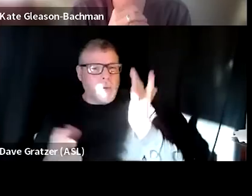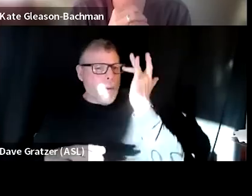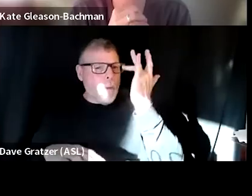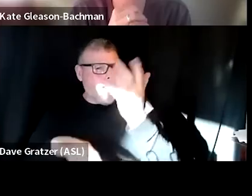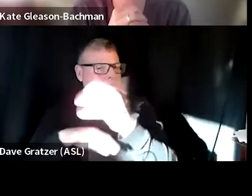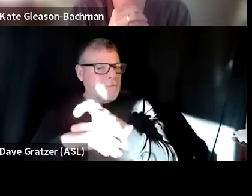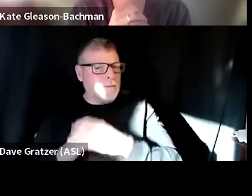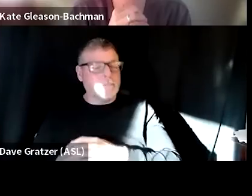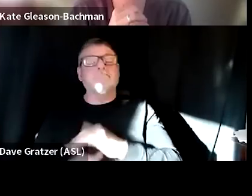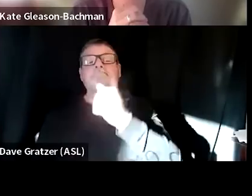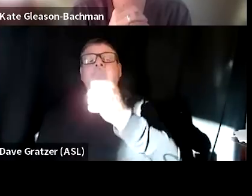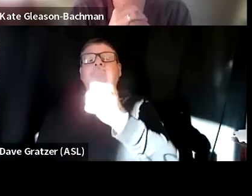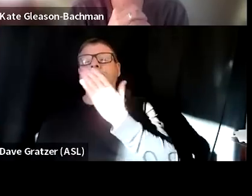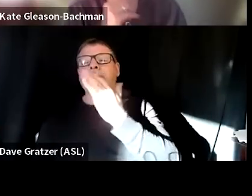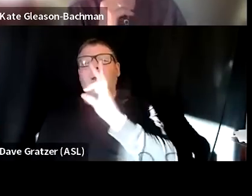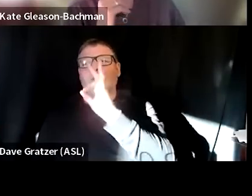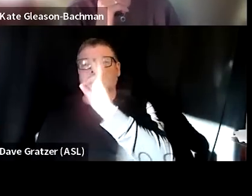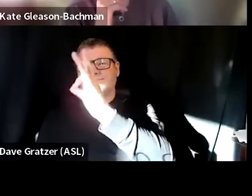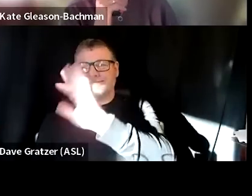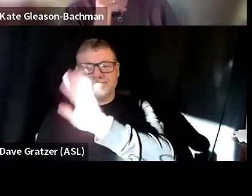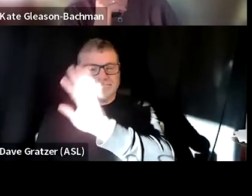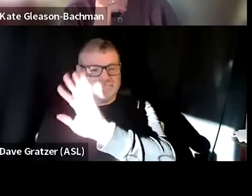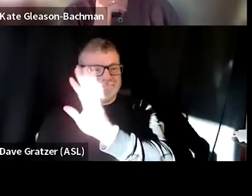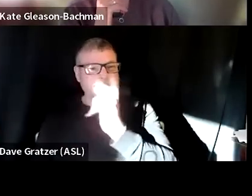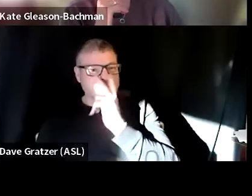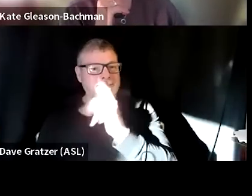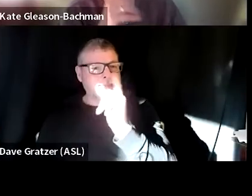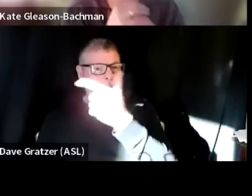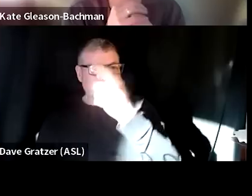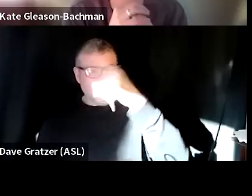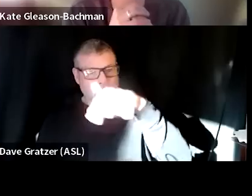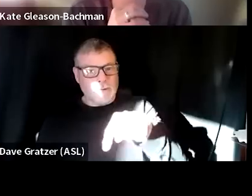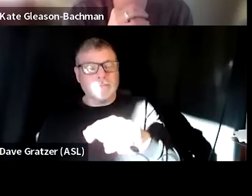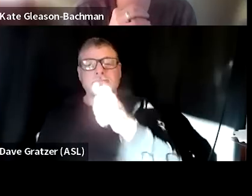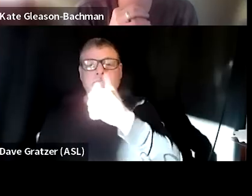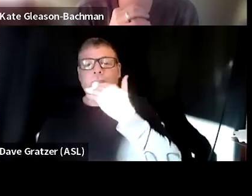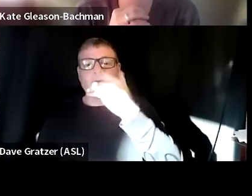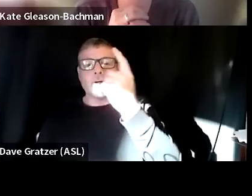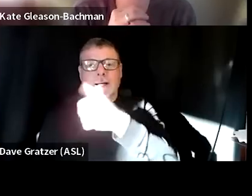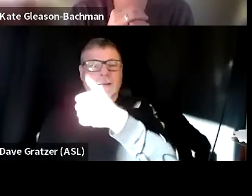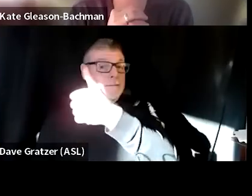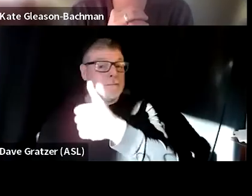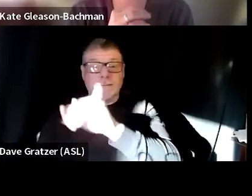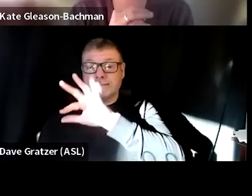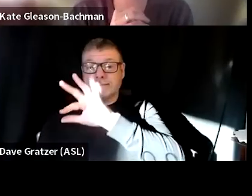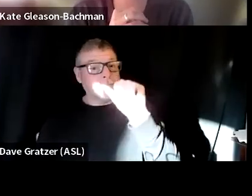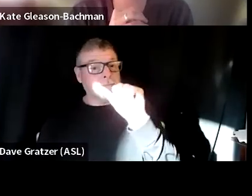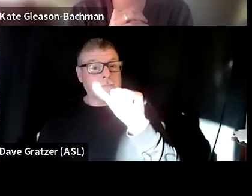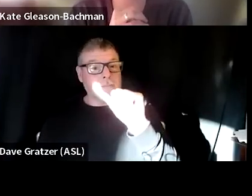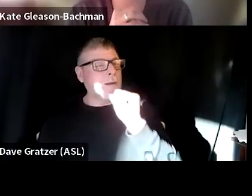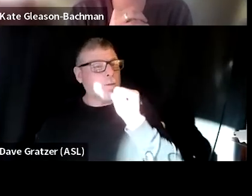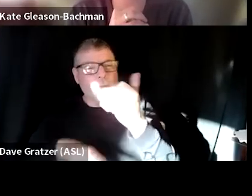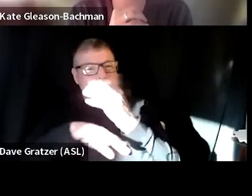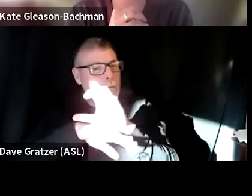You know, say thank you very much, and we'll be around next week, and hope you guys have a good day, and you walk away. Don't push